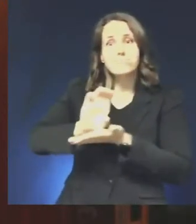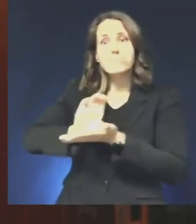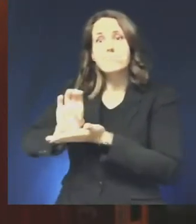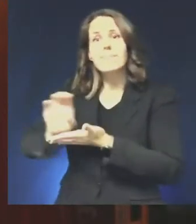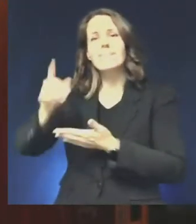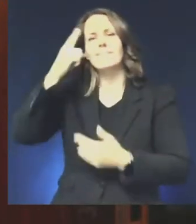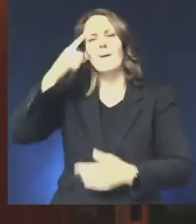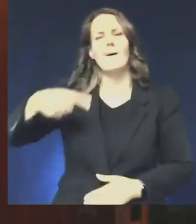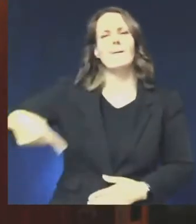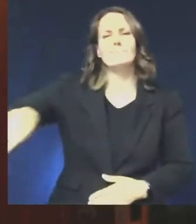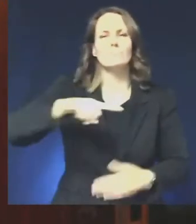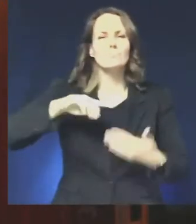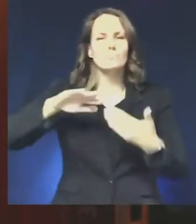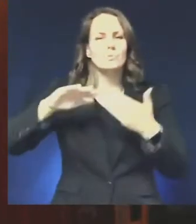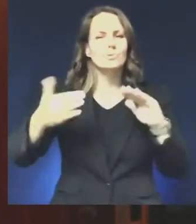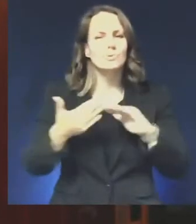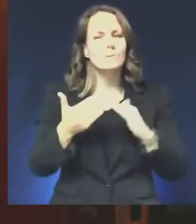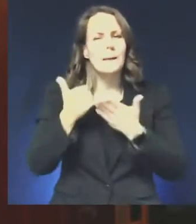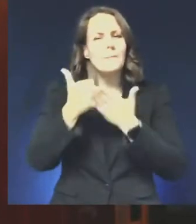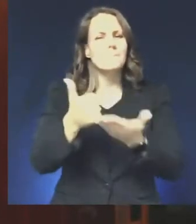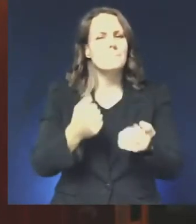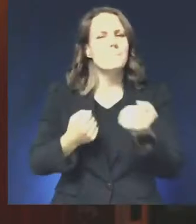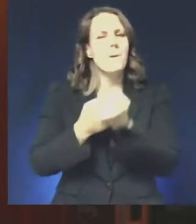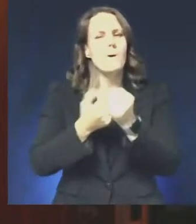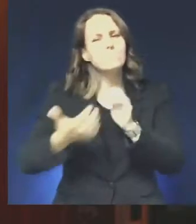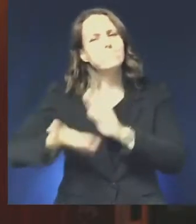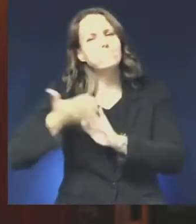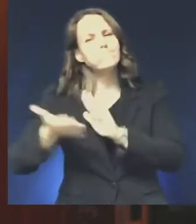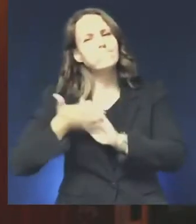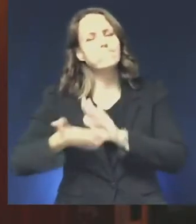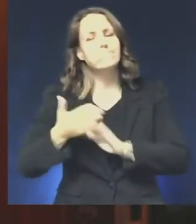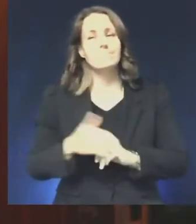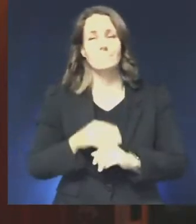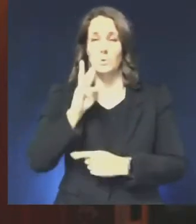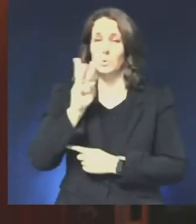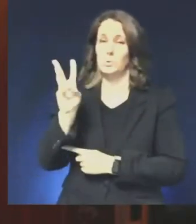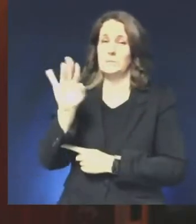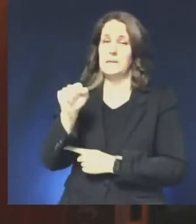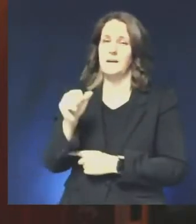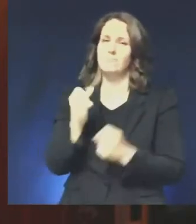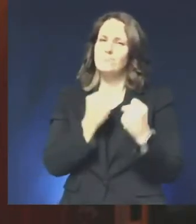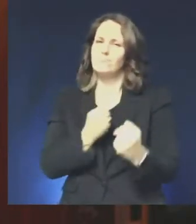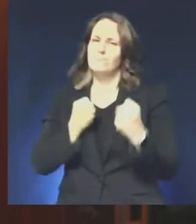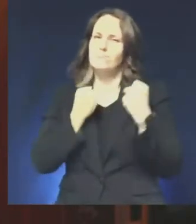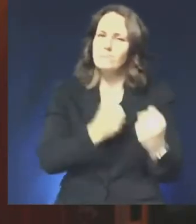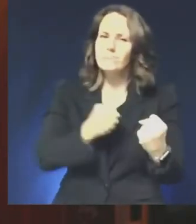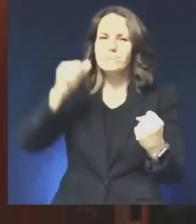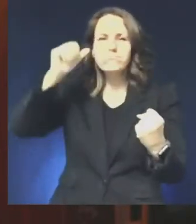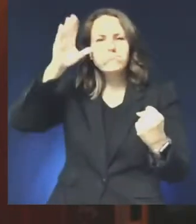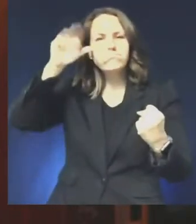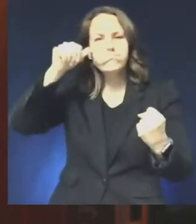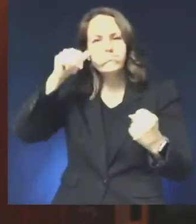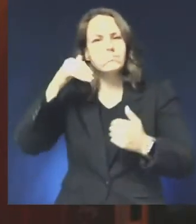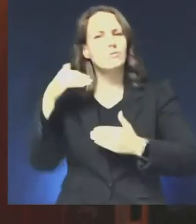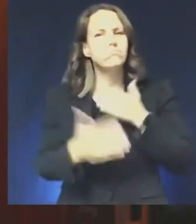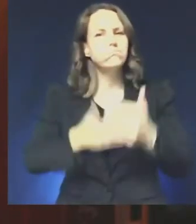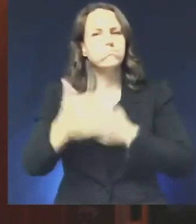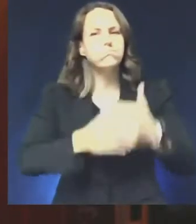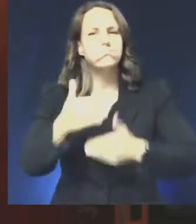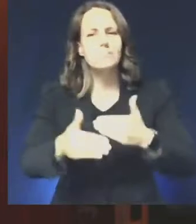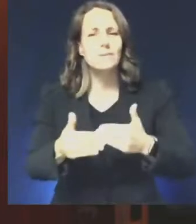get this done. So let's roll up our sleeves, let's get vaccinated, and let's come out of this stronger on the other